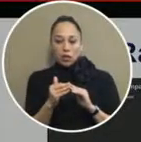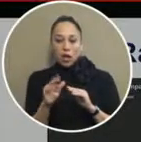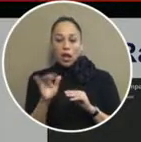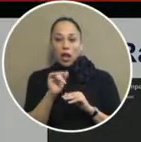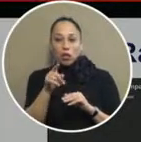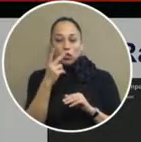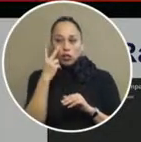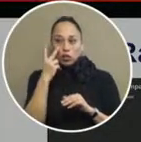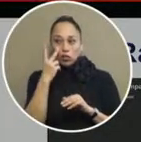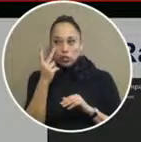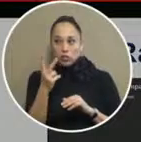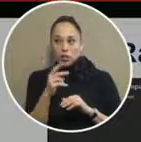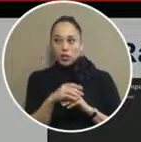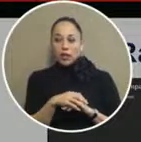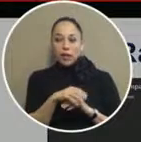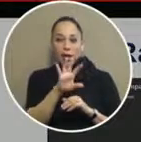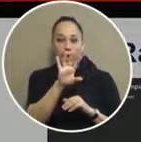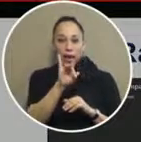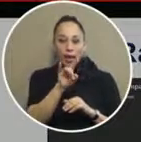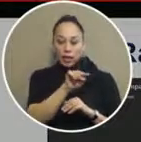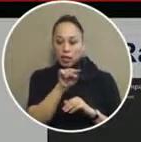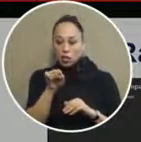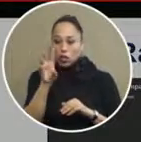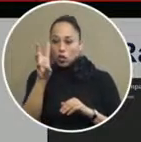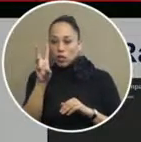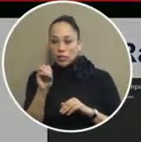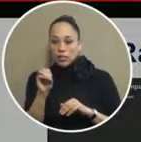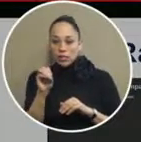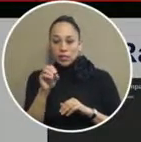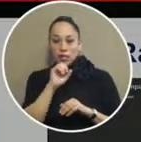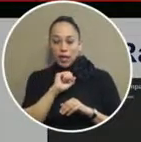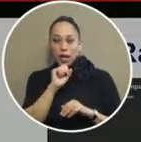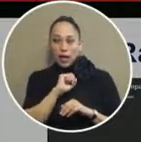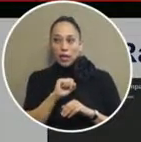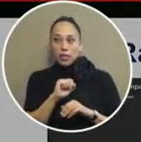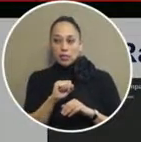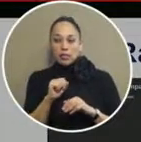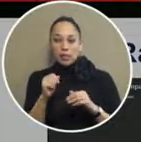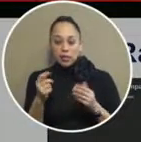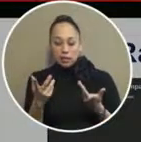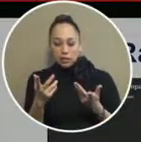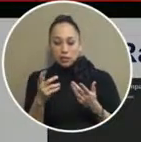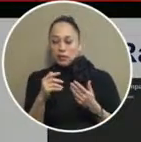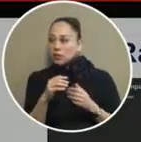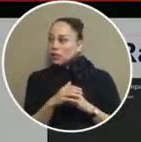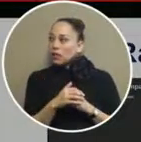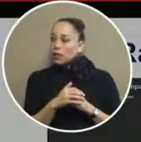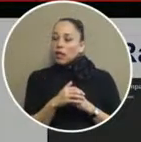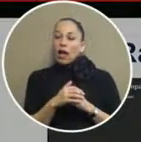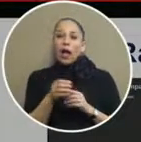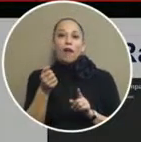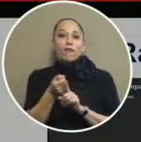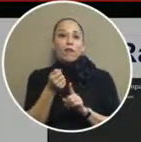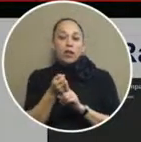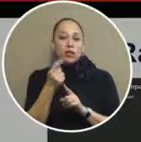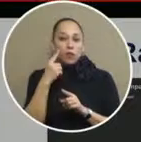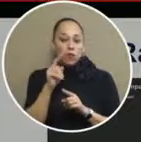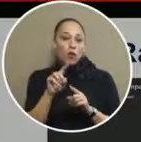we see, the 18 to 64 years of age is the age bracket that is mostly affected by positive